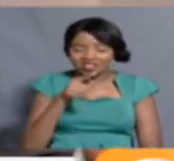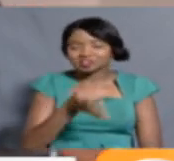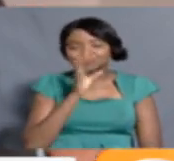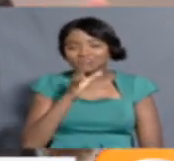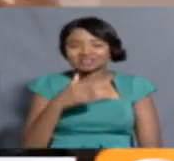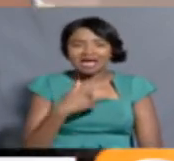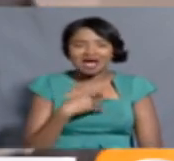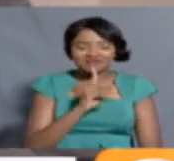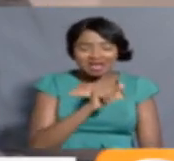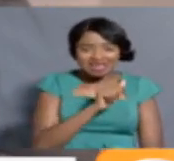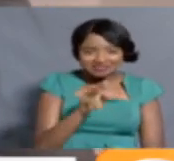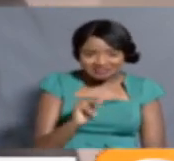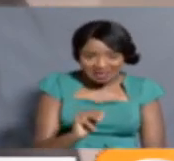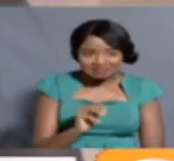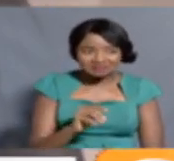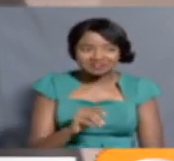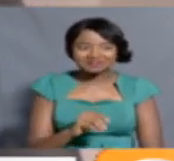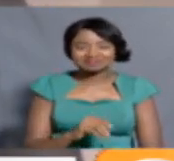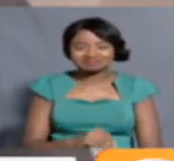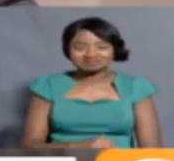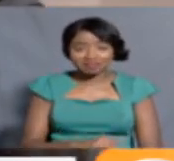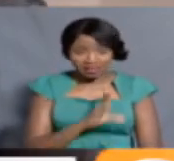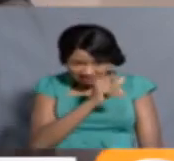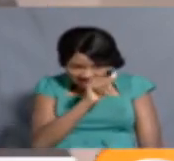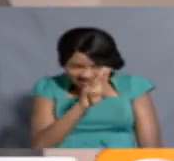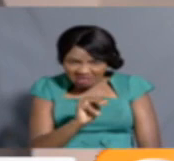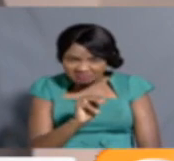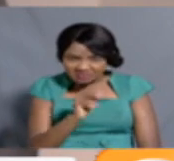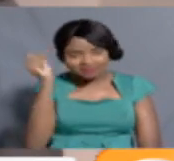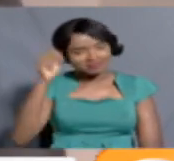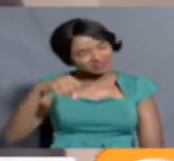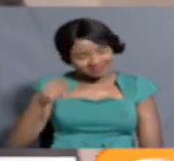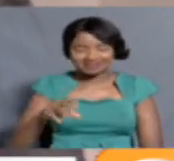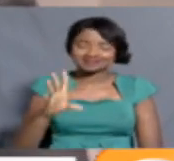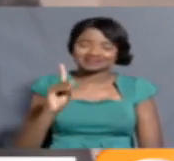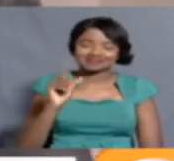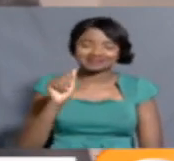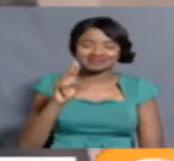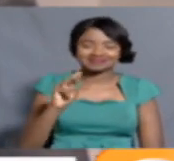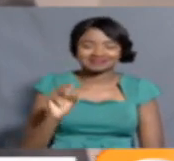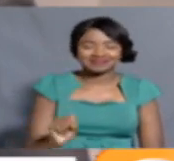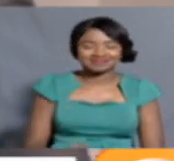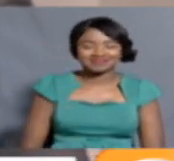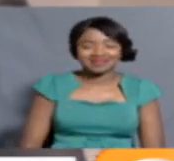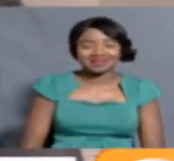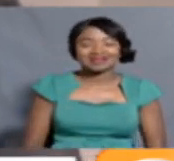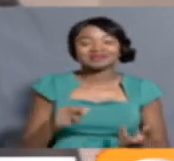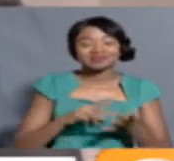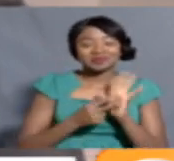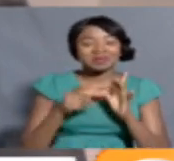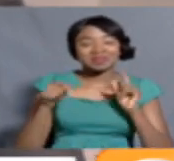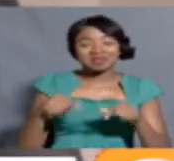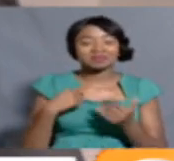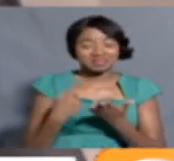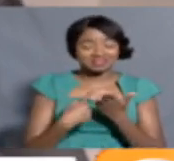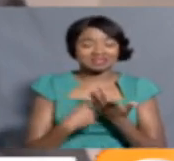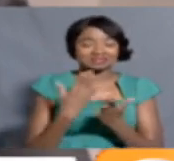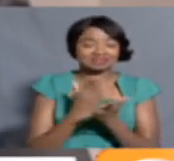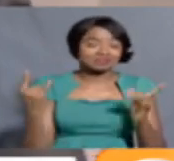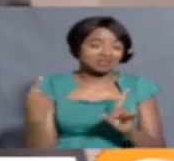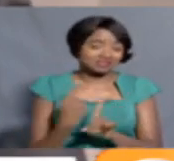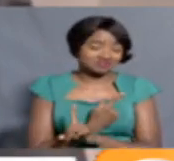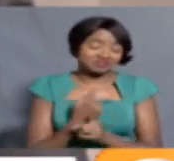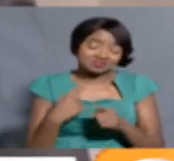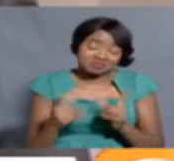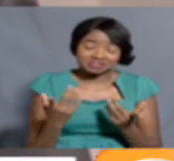there. Dams. By now, yes, dams. Okay. Just. By now, we would be talking about a different matter altogether. But be it